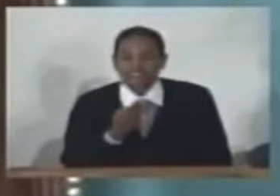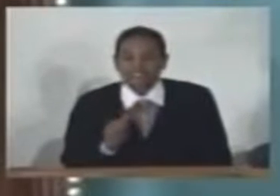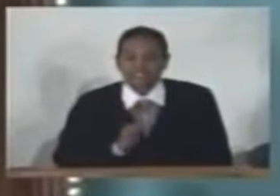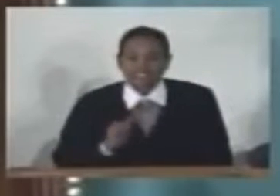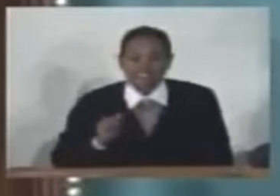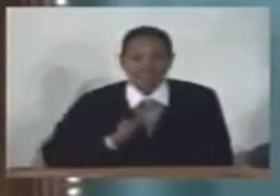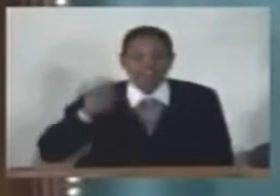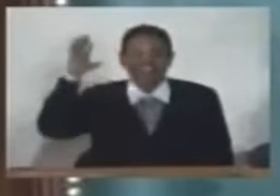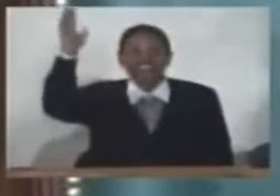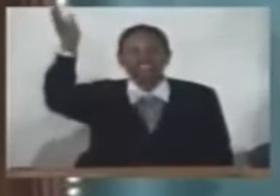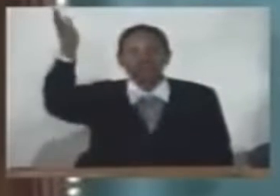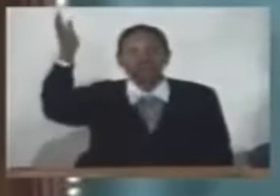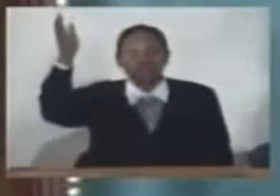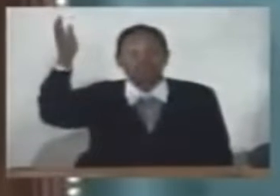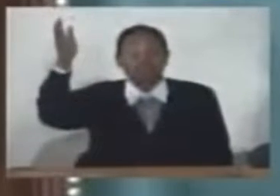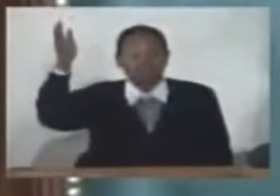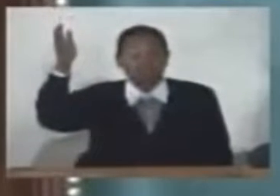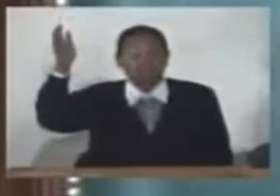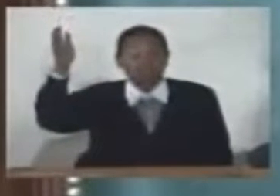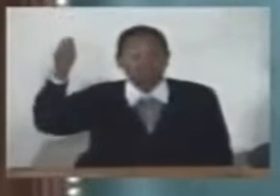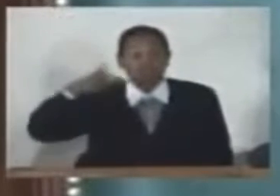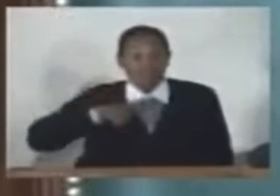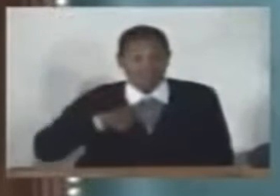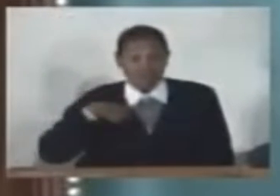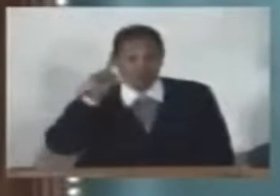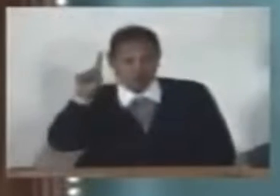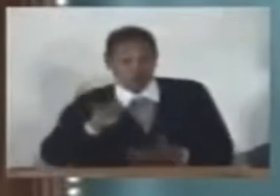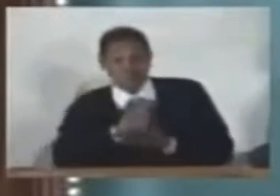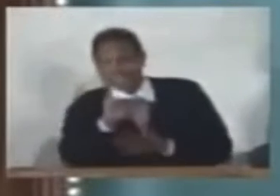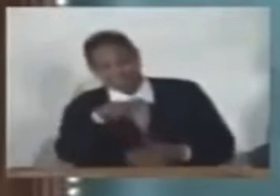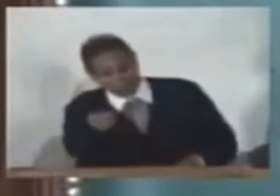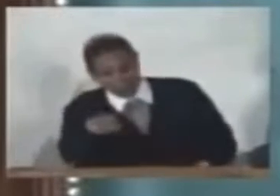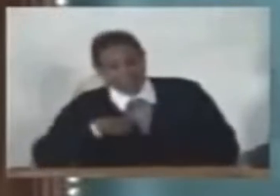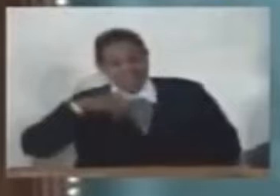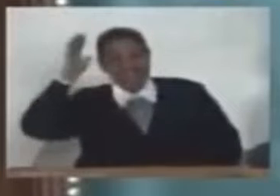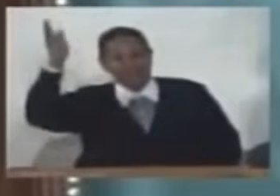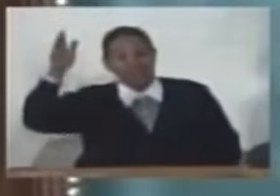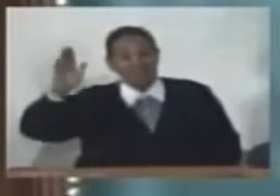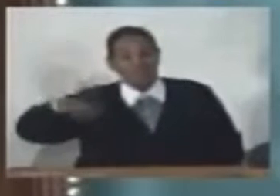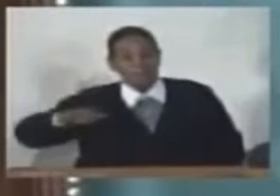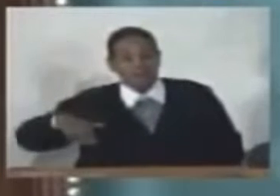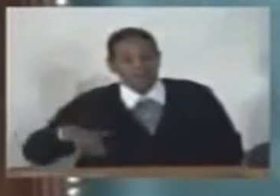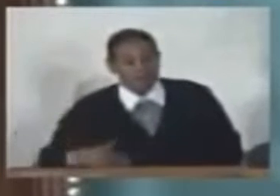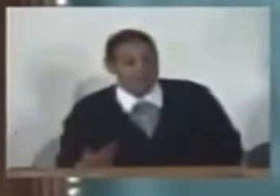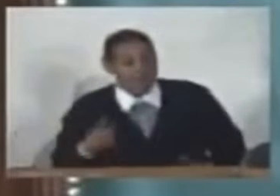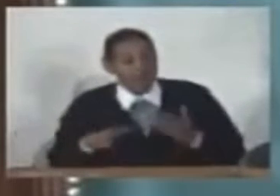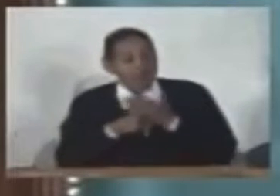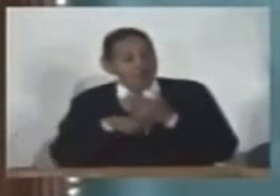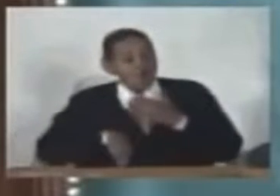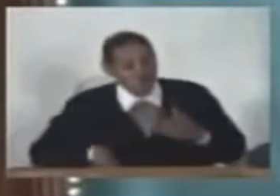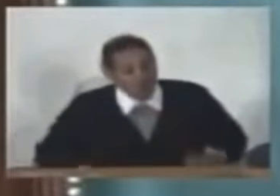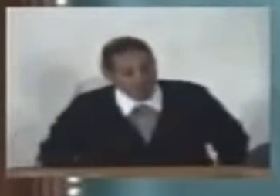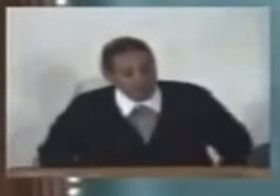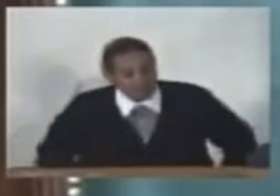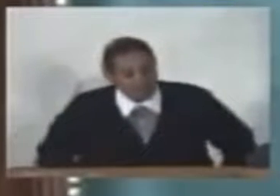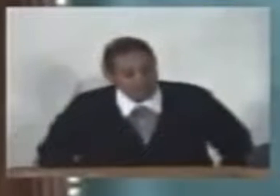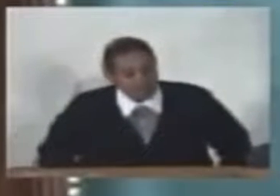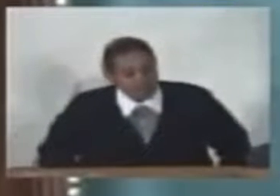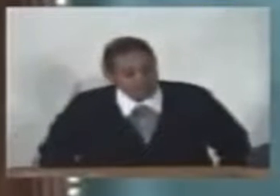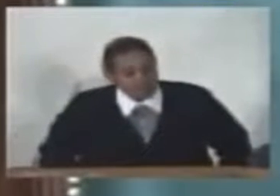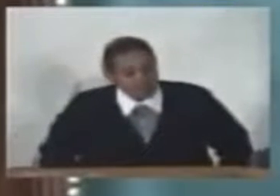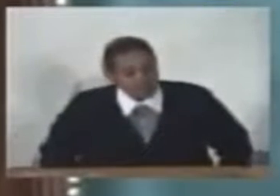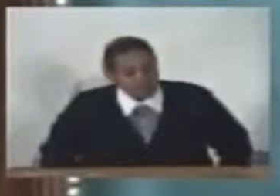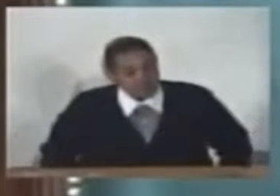and one who has been to a university like you and have obtained a degree in government,